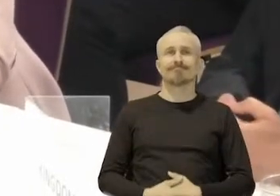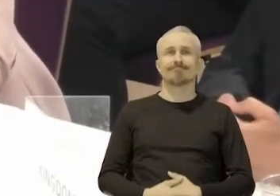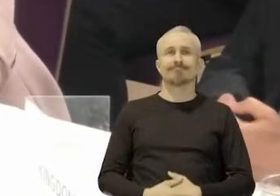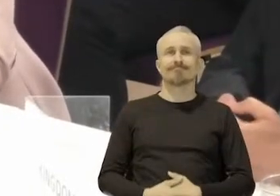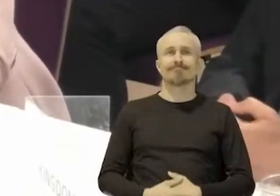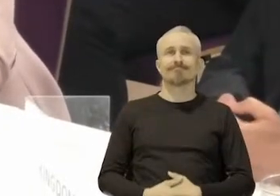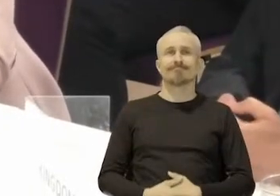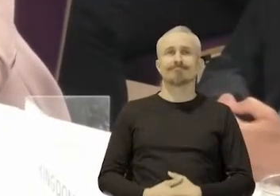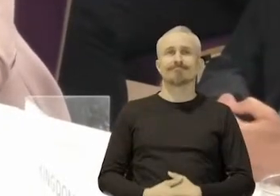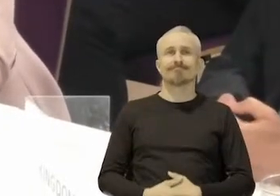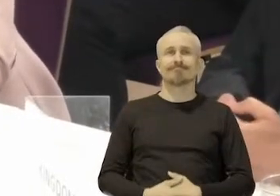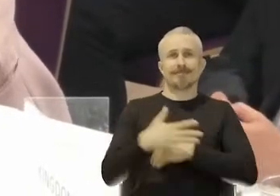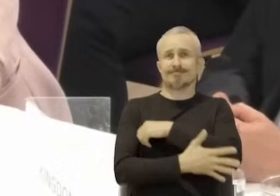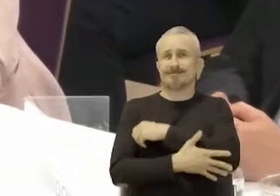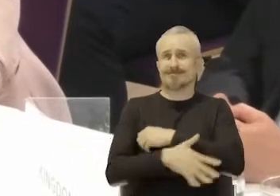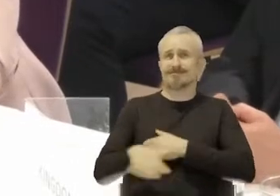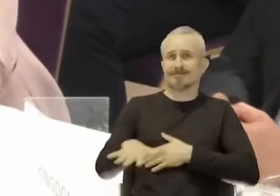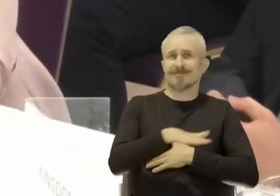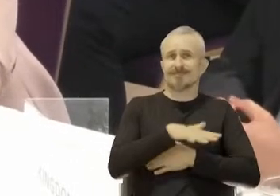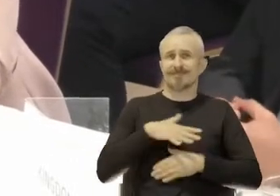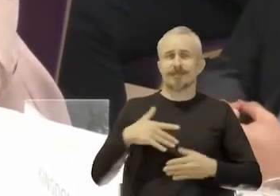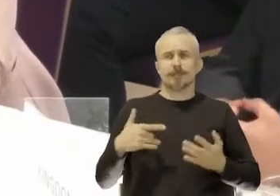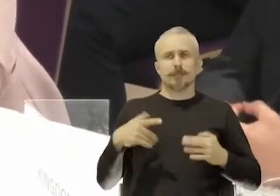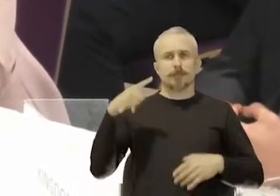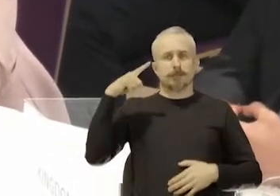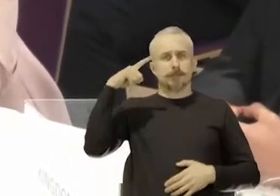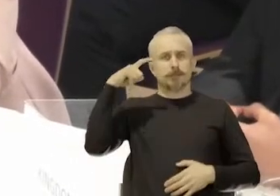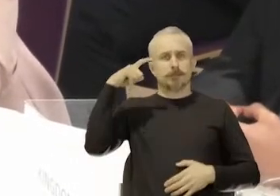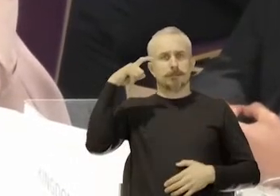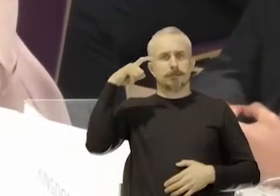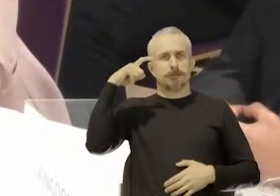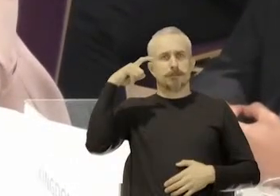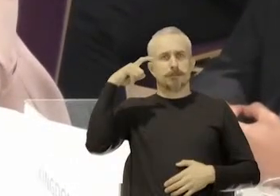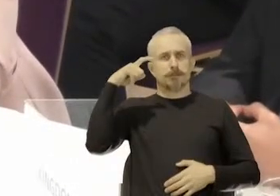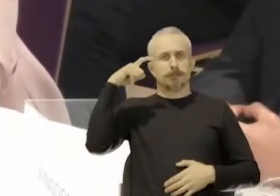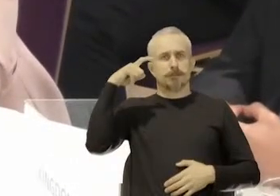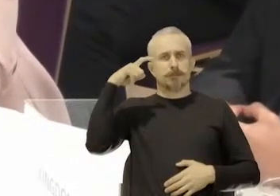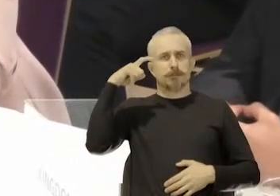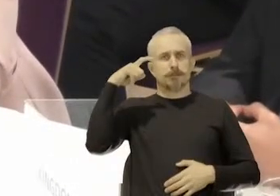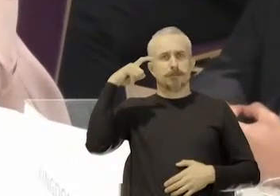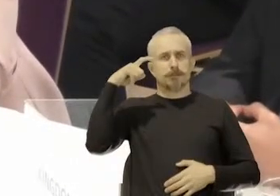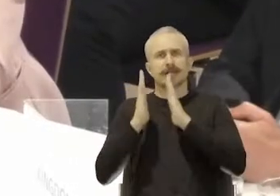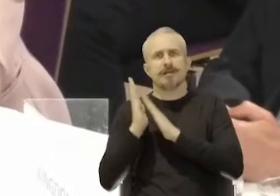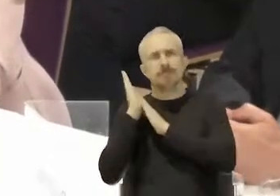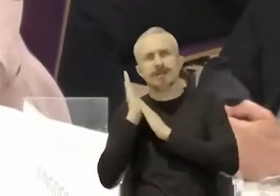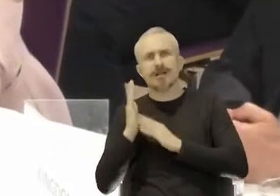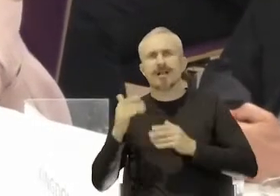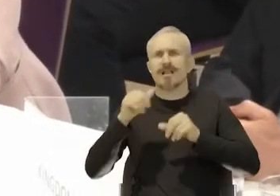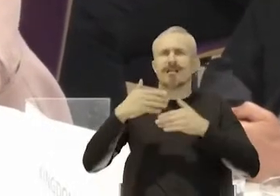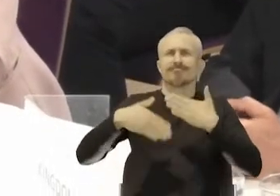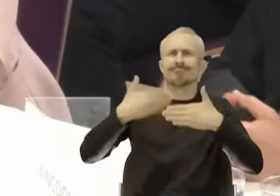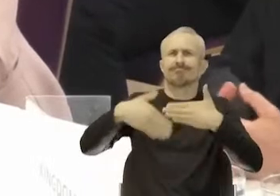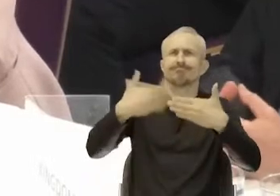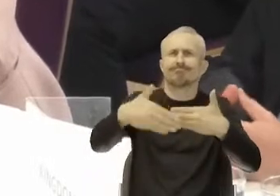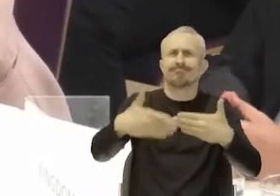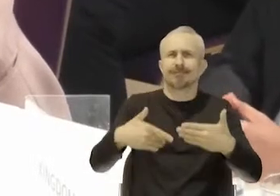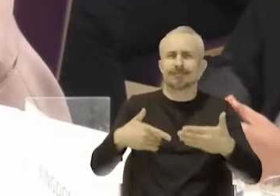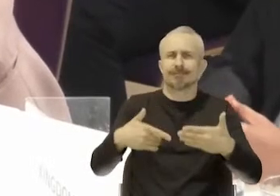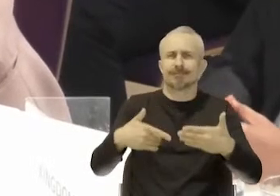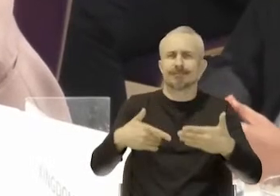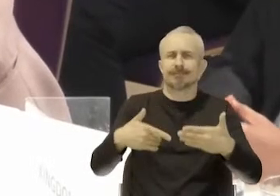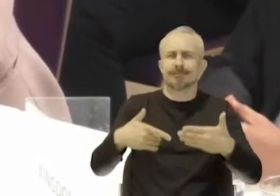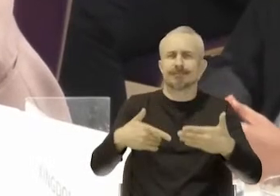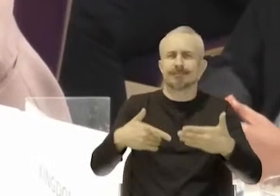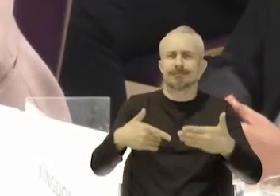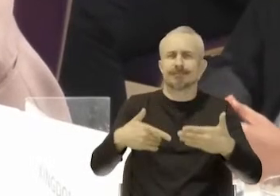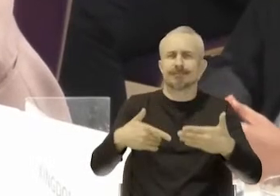my country. We are facing huge challenges in the area of housing. For decades, these